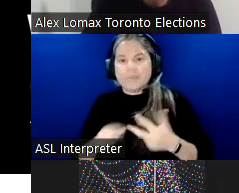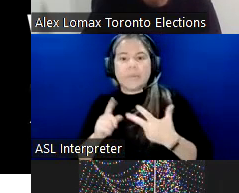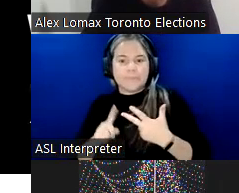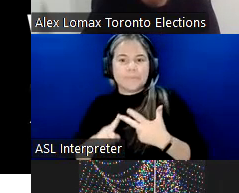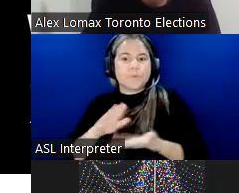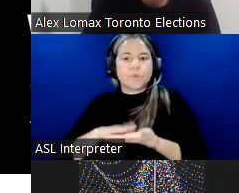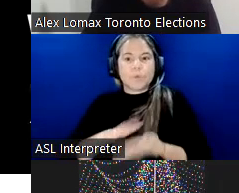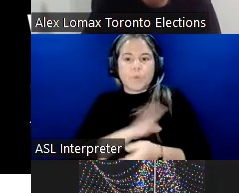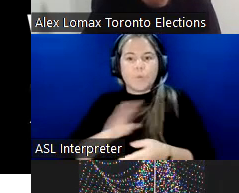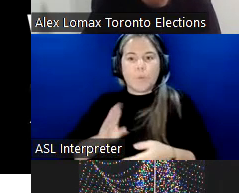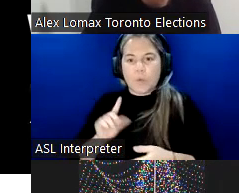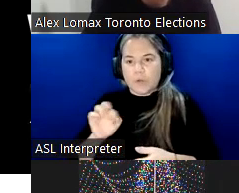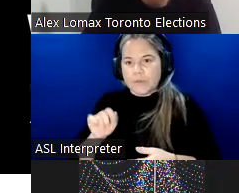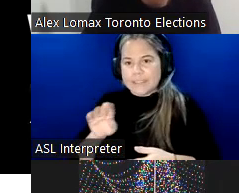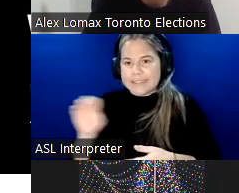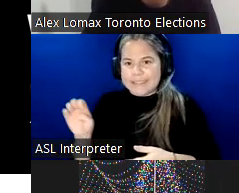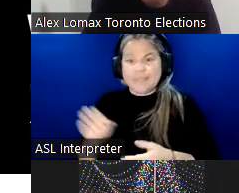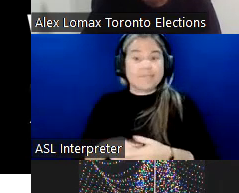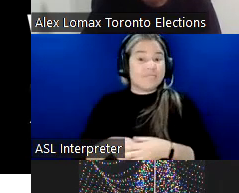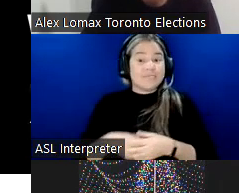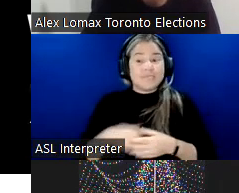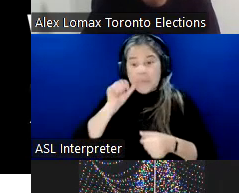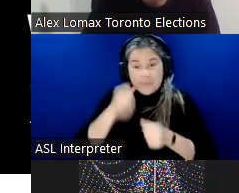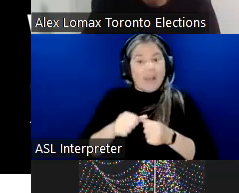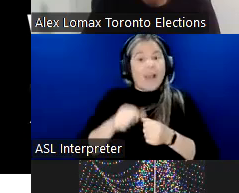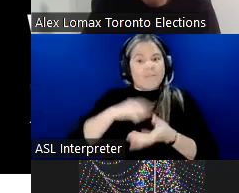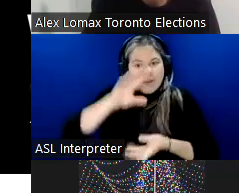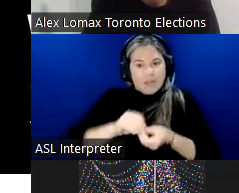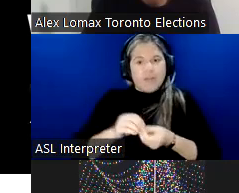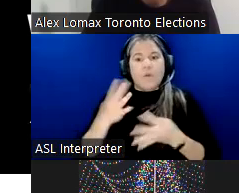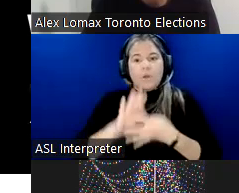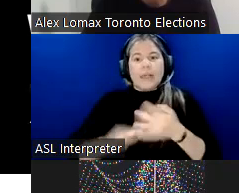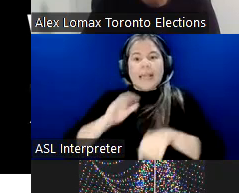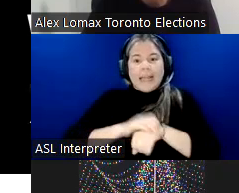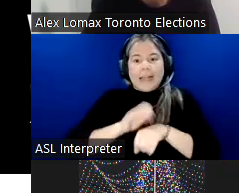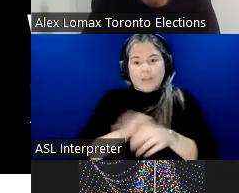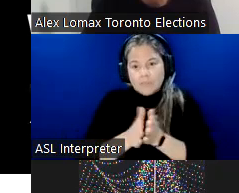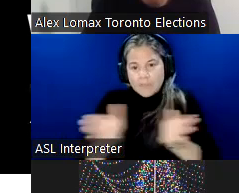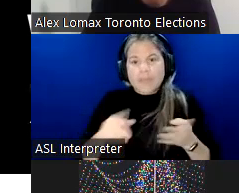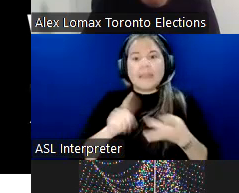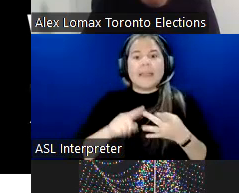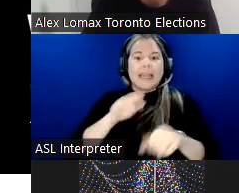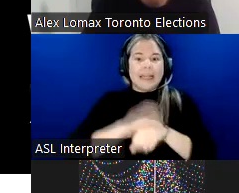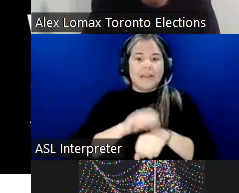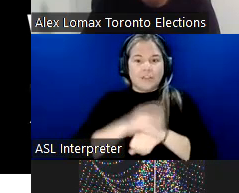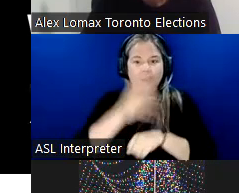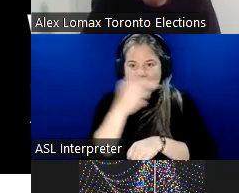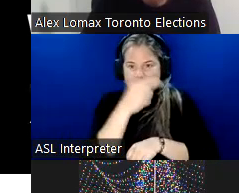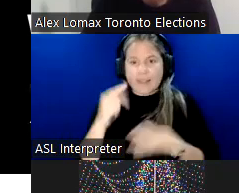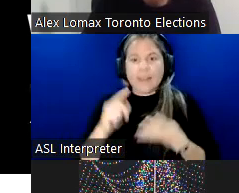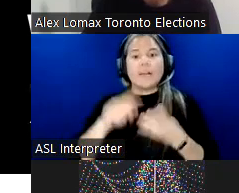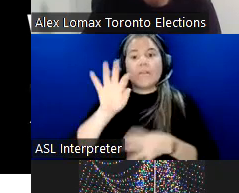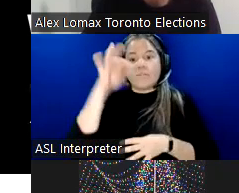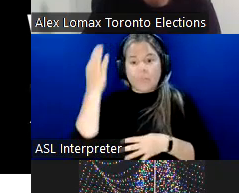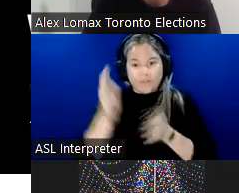As mentioned before, there are 4 different kinds of school boards: English public, English Catholic, French public, and French Catholic. You